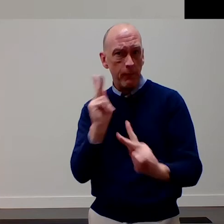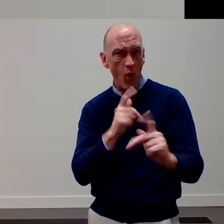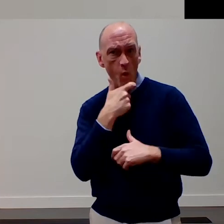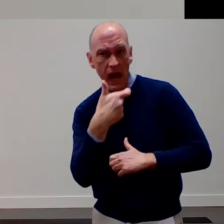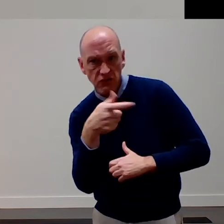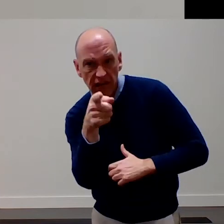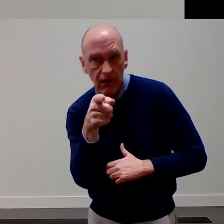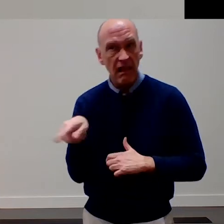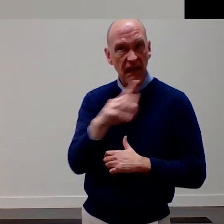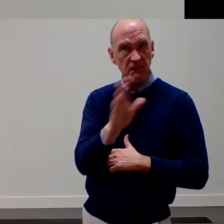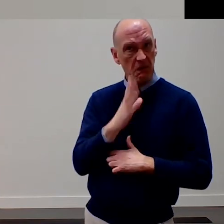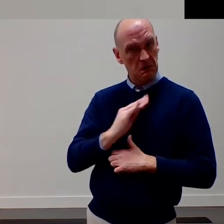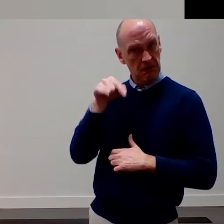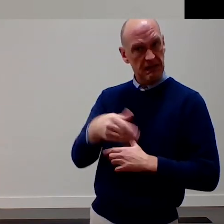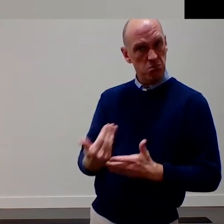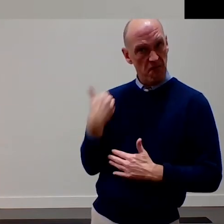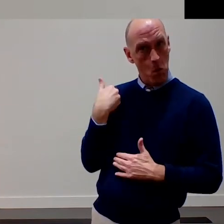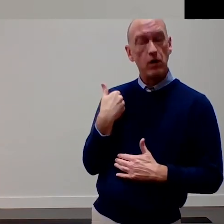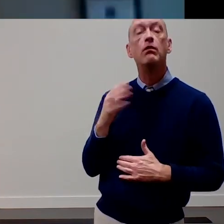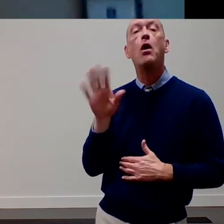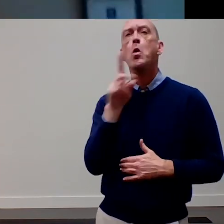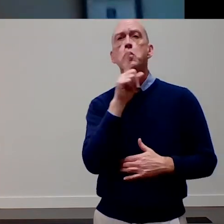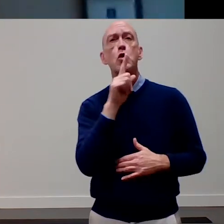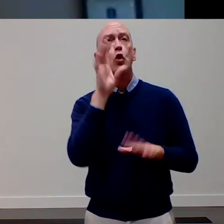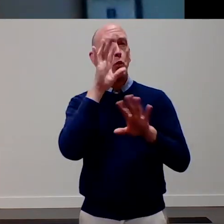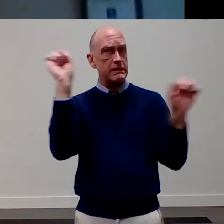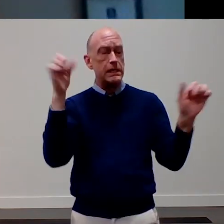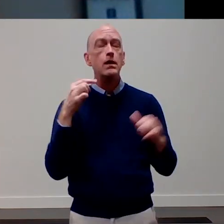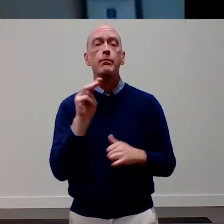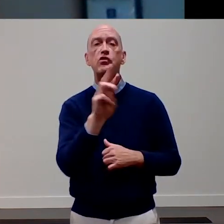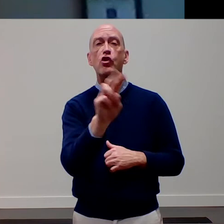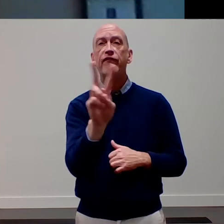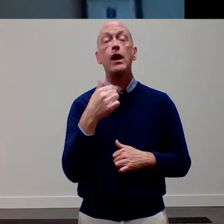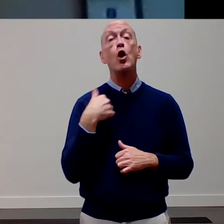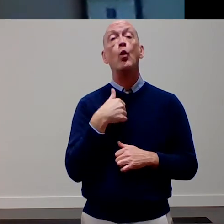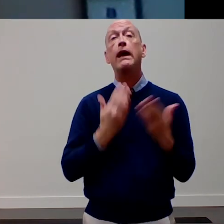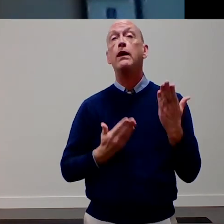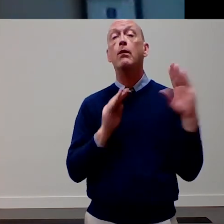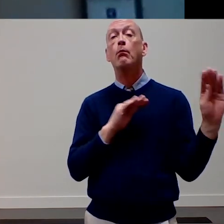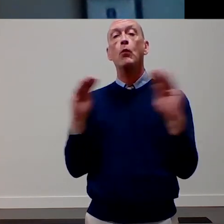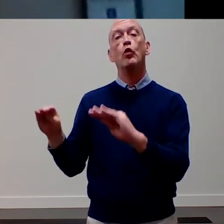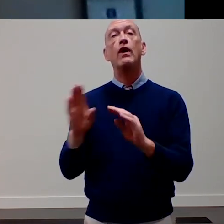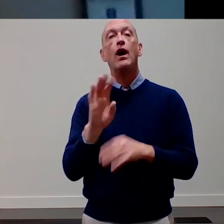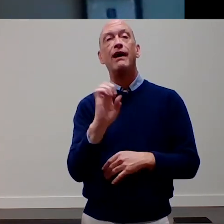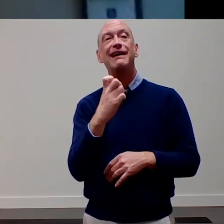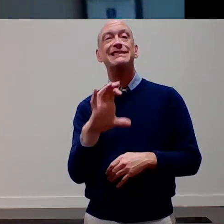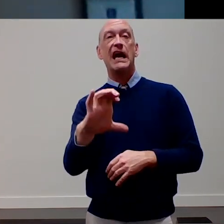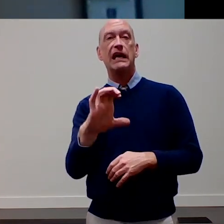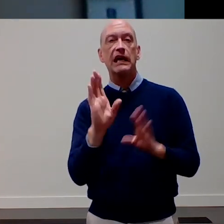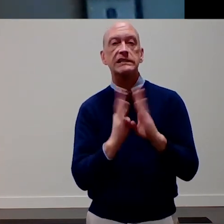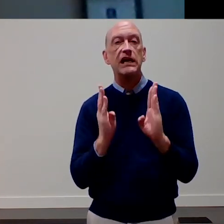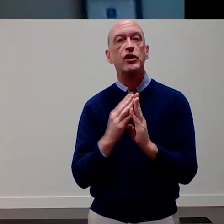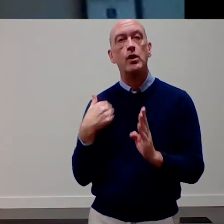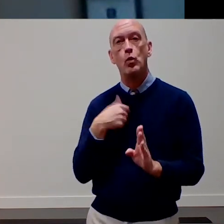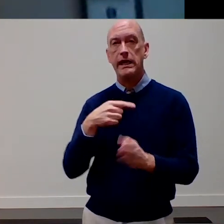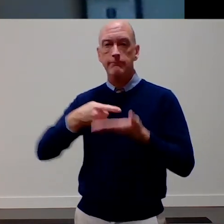the live before? Sure. We're, as a board, we just moved to go into executive session so we can discuss the